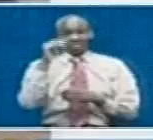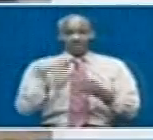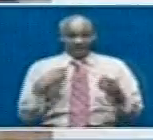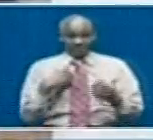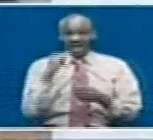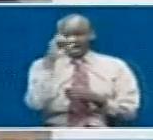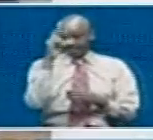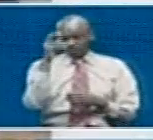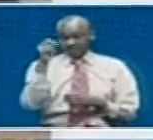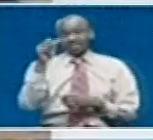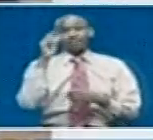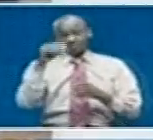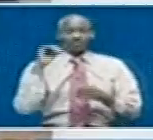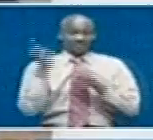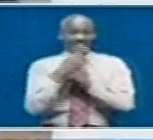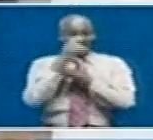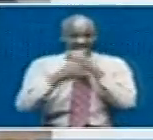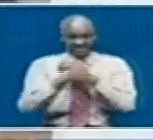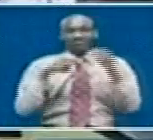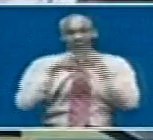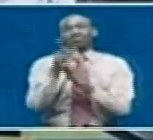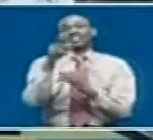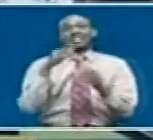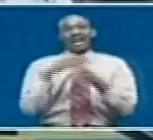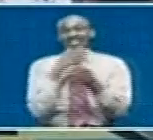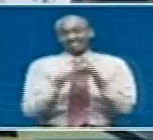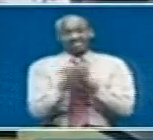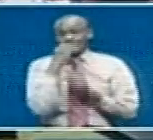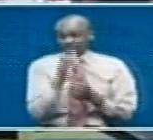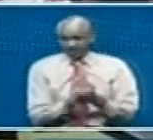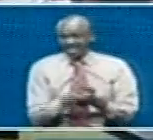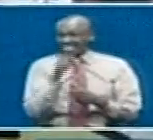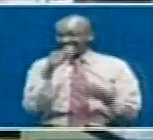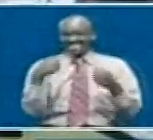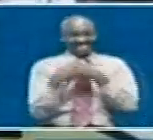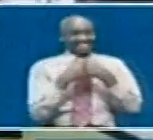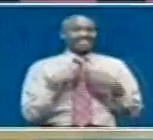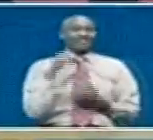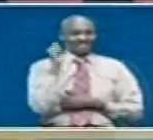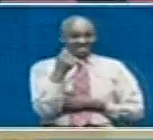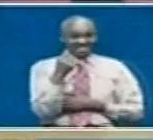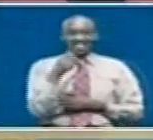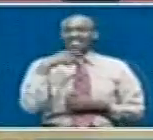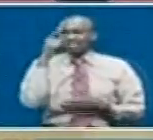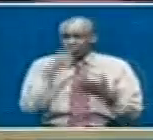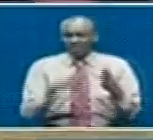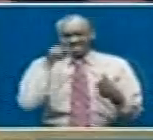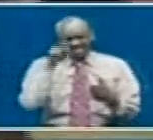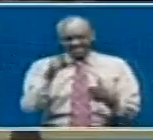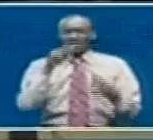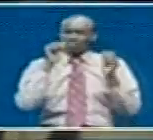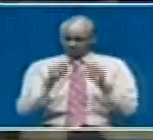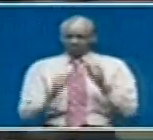Indonesian hacker. With insecurity currently posing a key challenge in the country, Mbijiwe warns that such a move